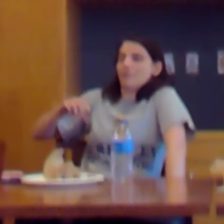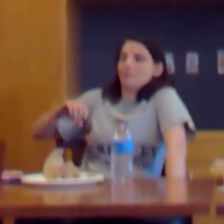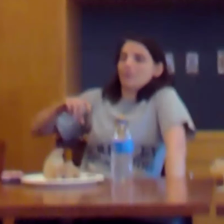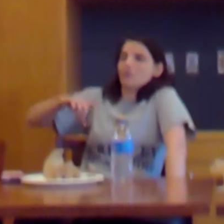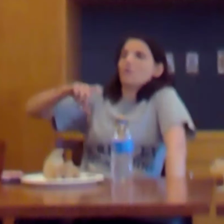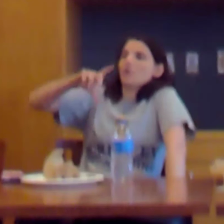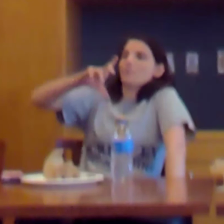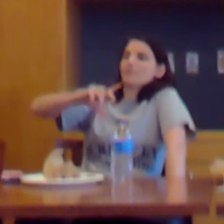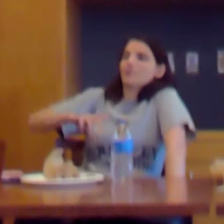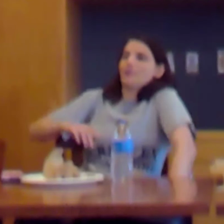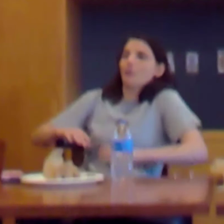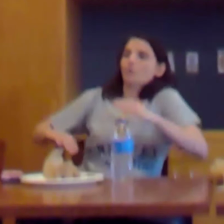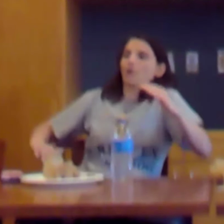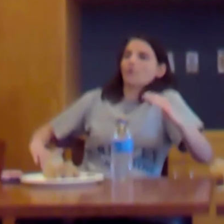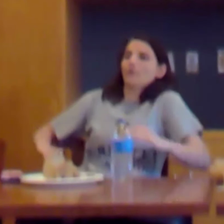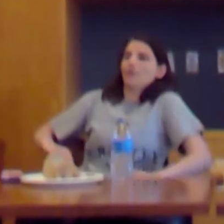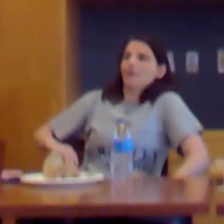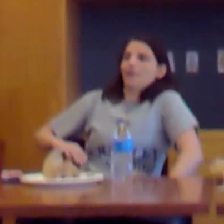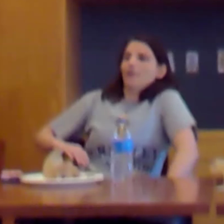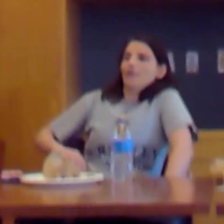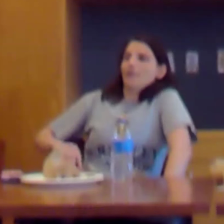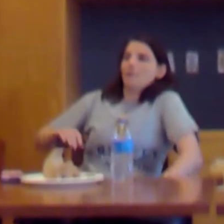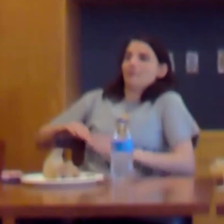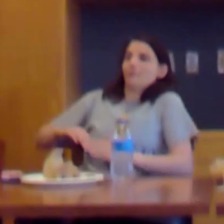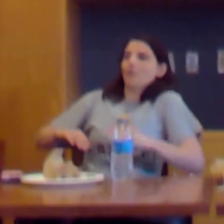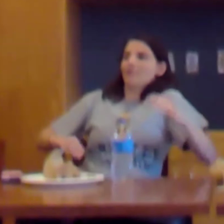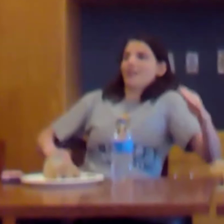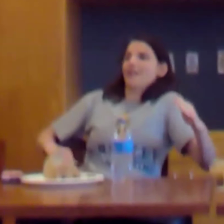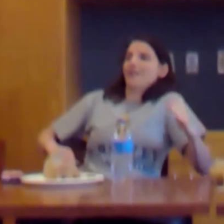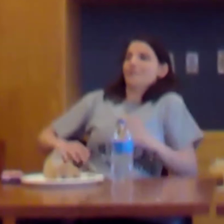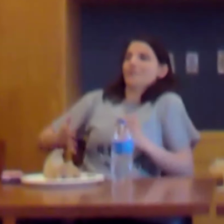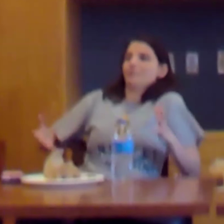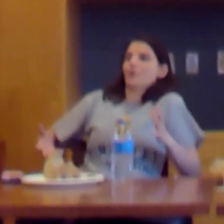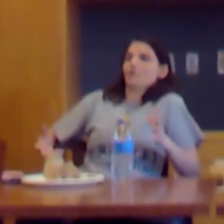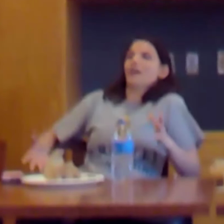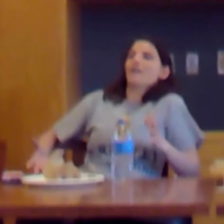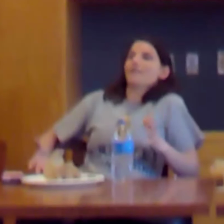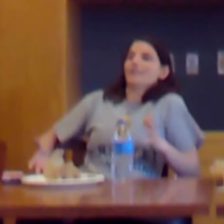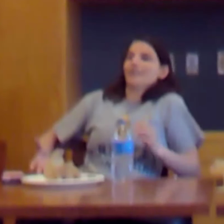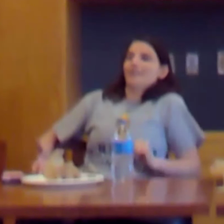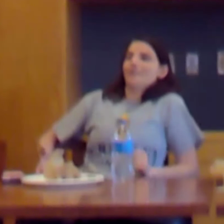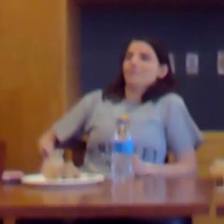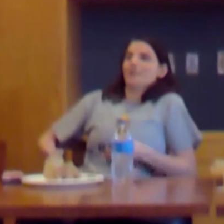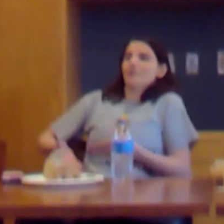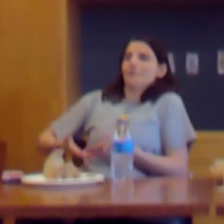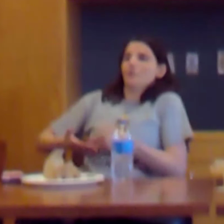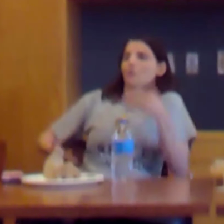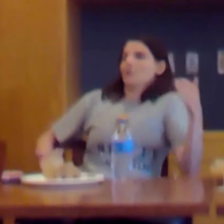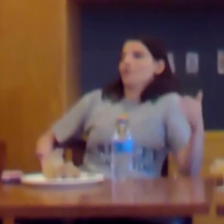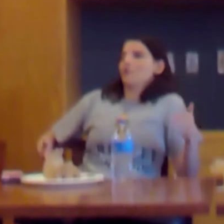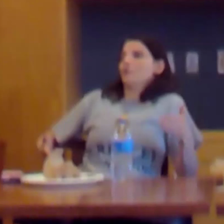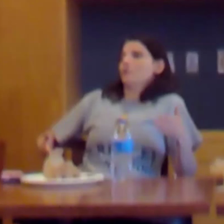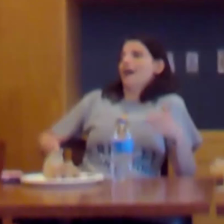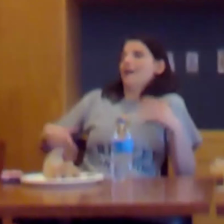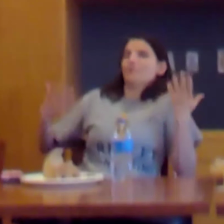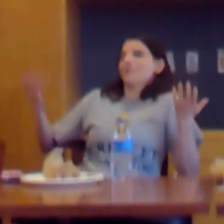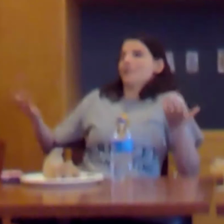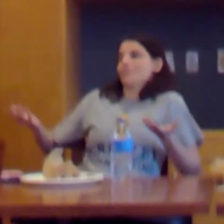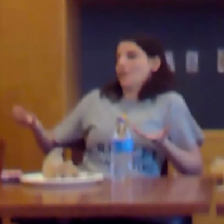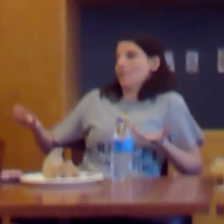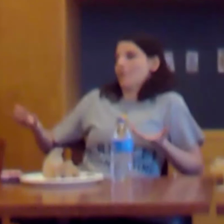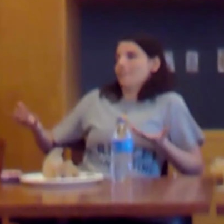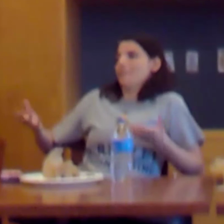if you tested a little bunch of small numbers and it all worked? You know, you went from 1 to 10 and everything worked fine. But you go to 122,